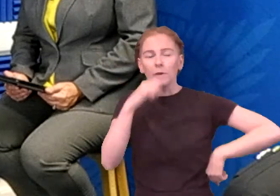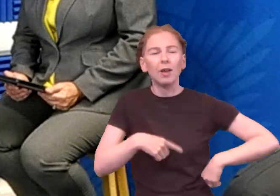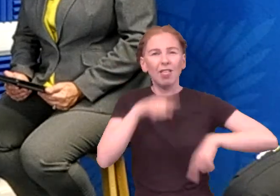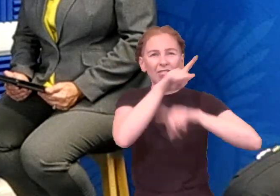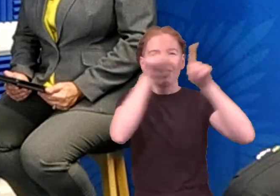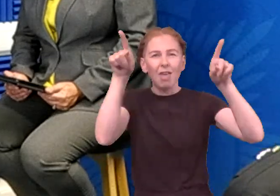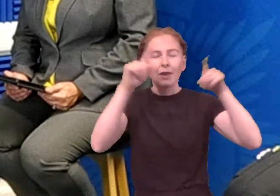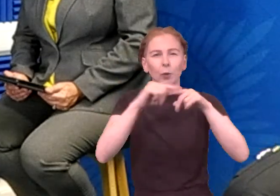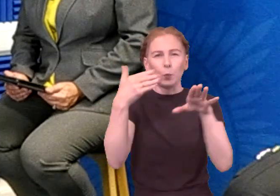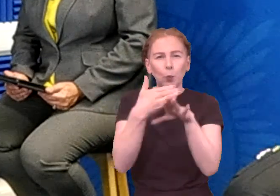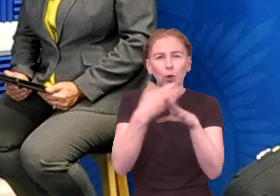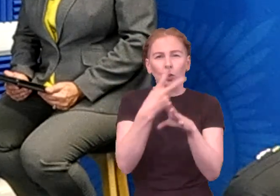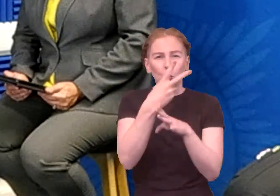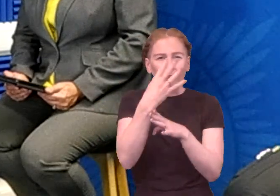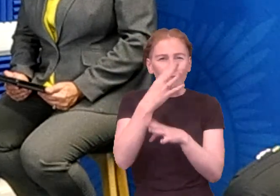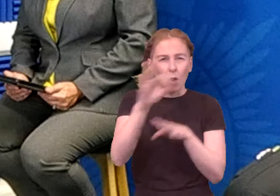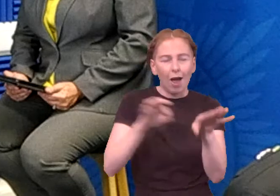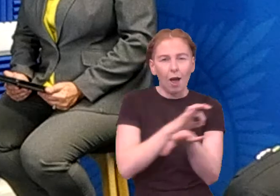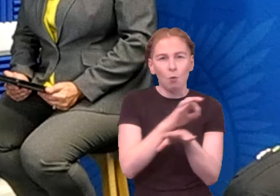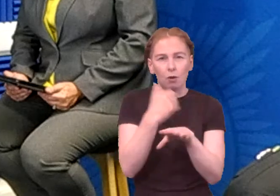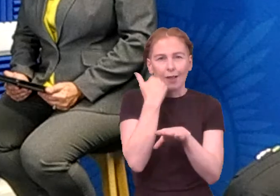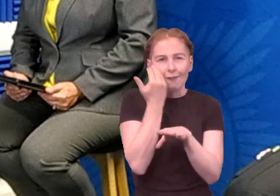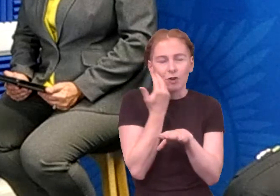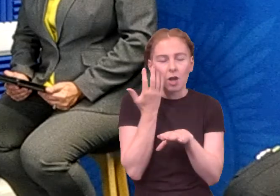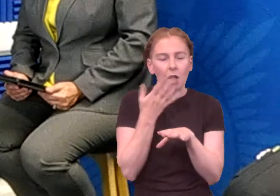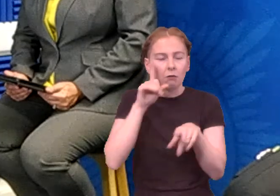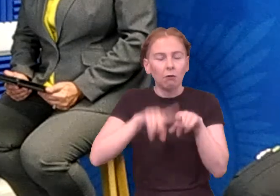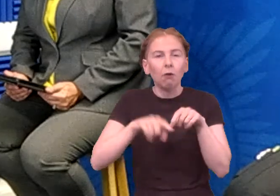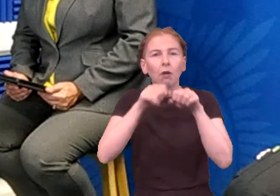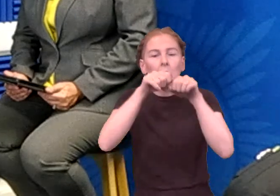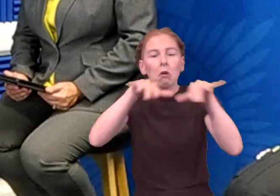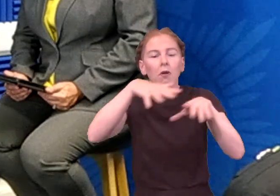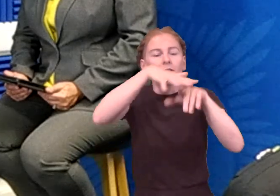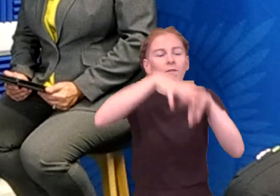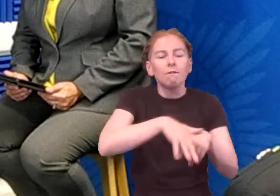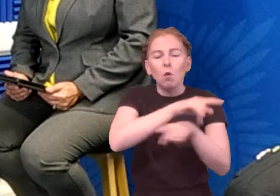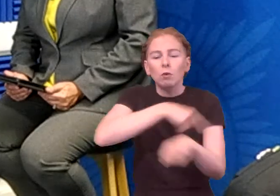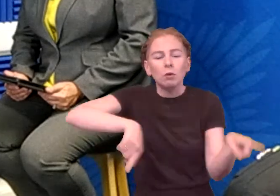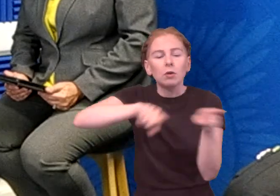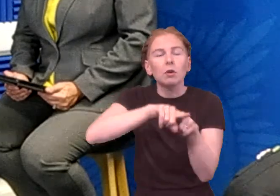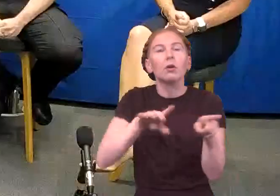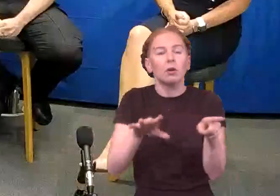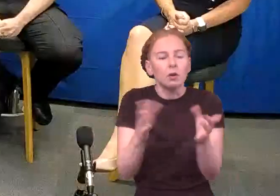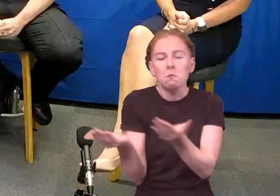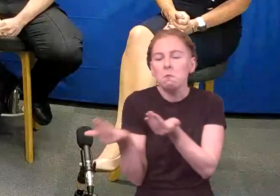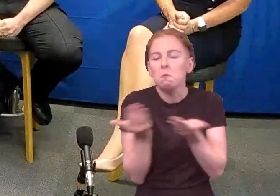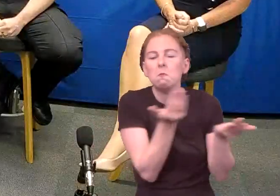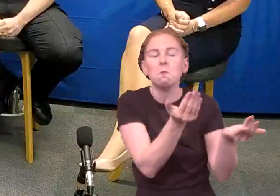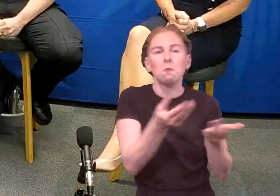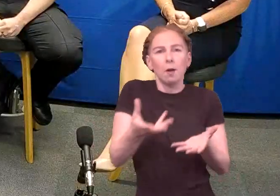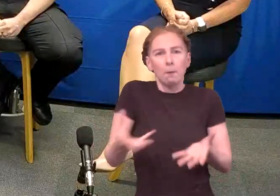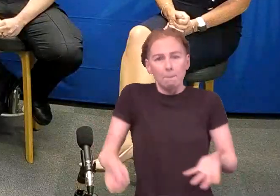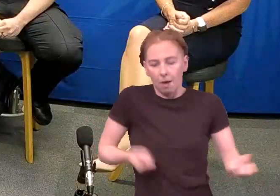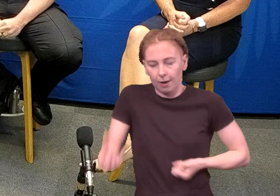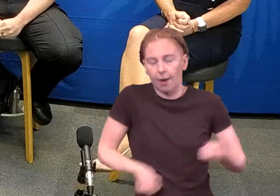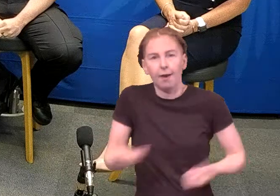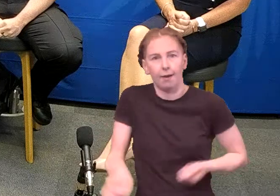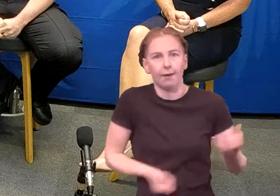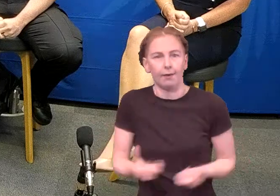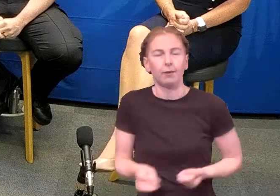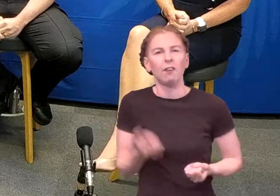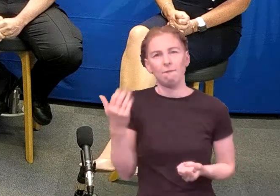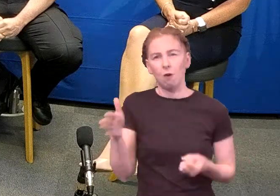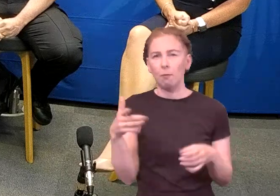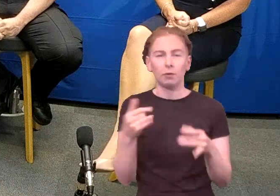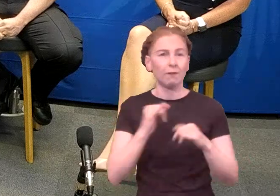from drugs, from weapons, from gang violence, all of those kind of things. And obviously as a police service and